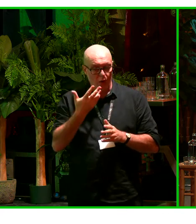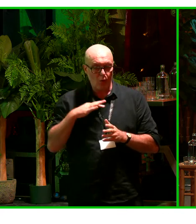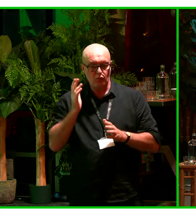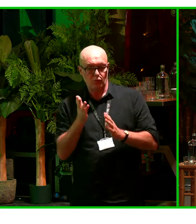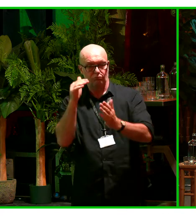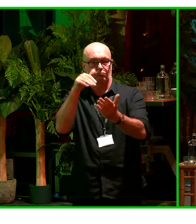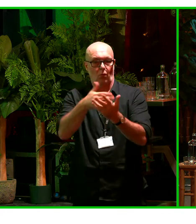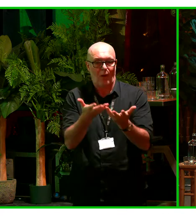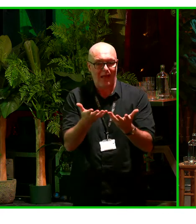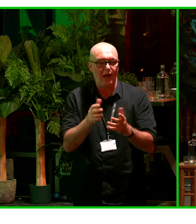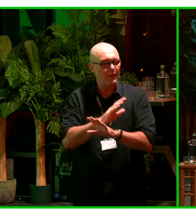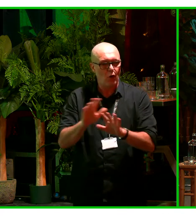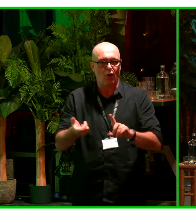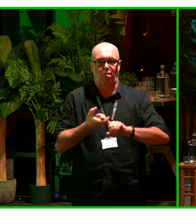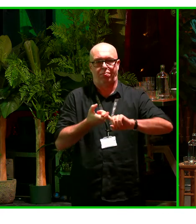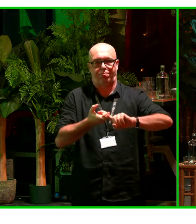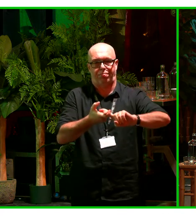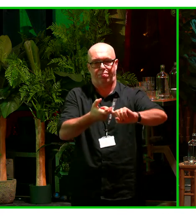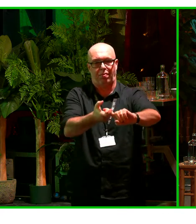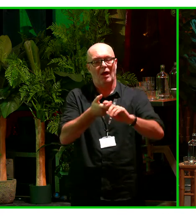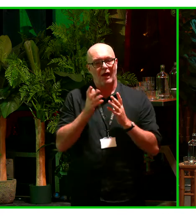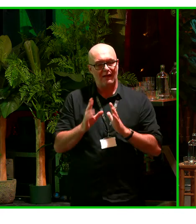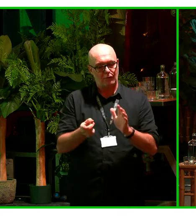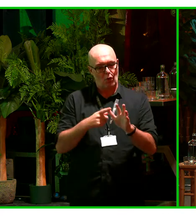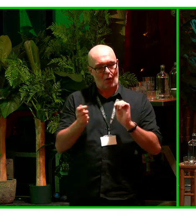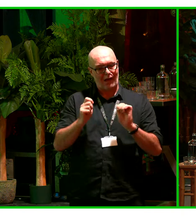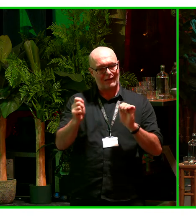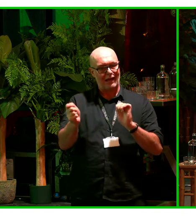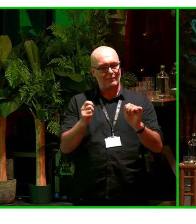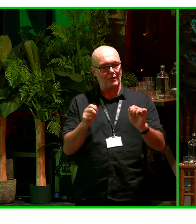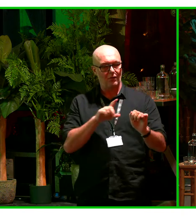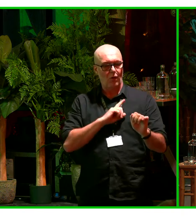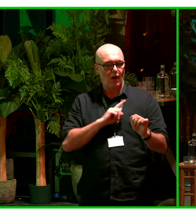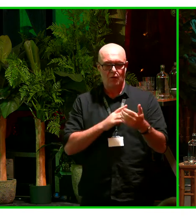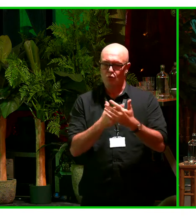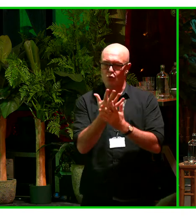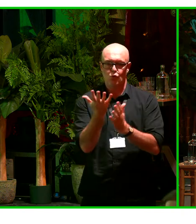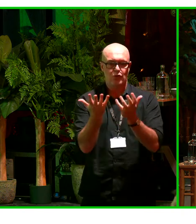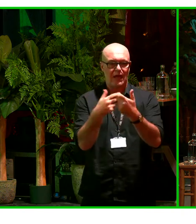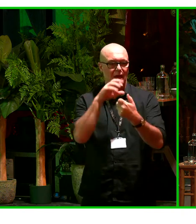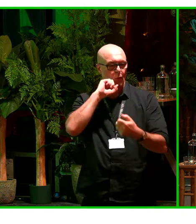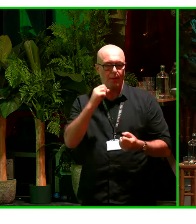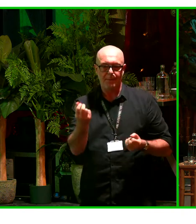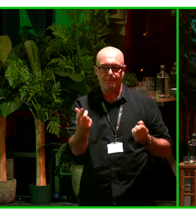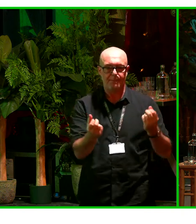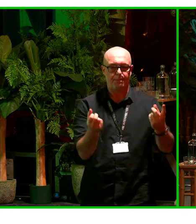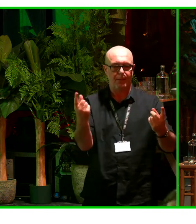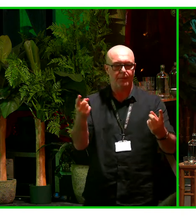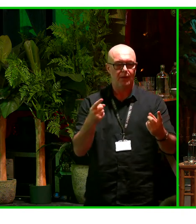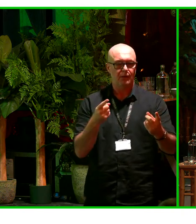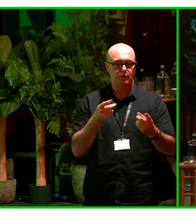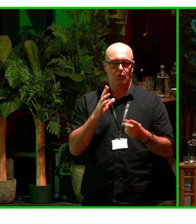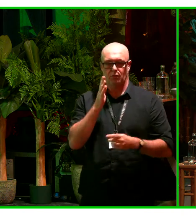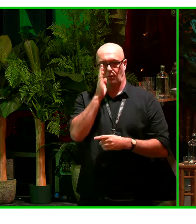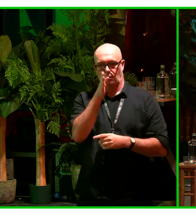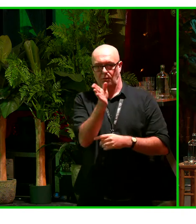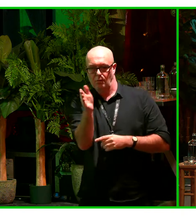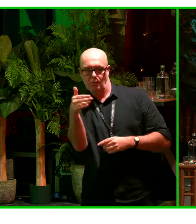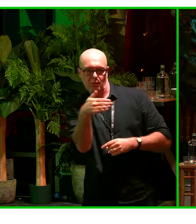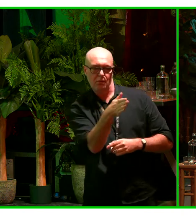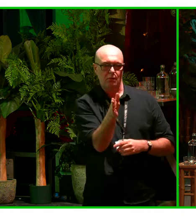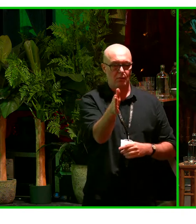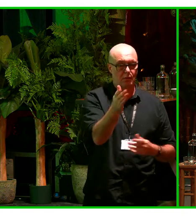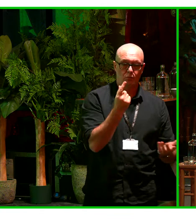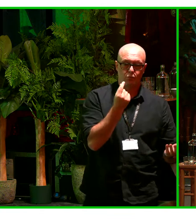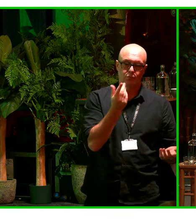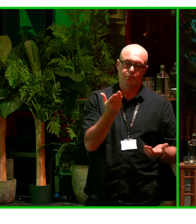make it rigid. It needs to be adaptable because we will see technologies maturing and different business models coming through as